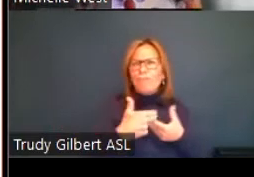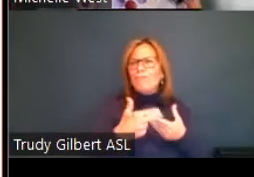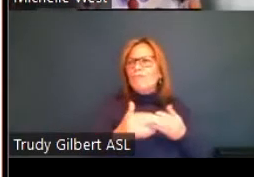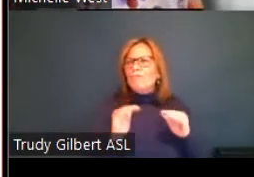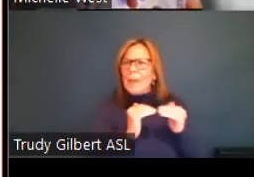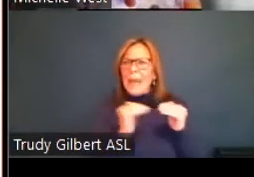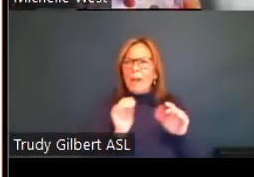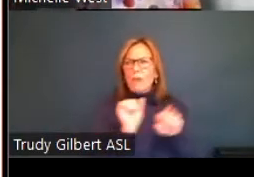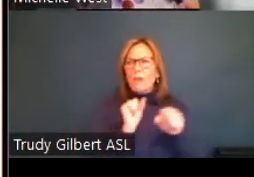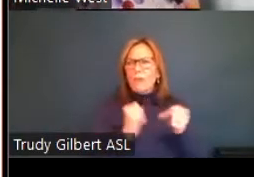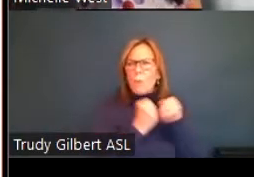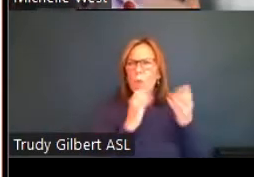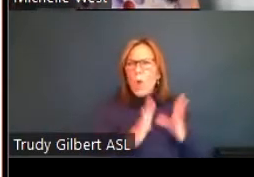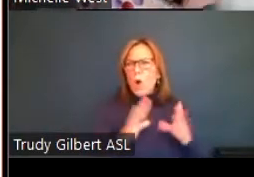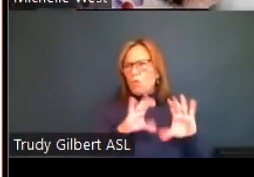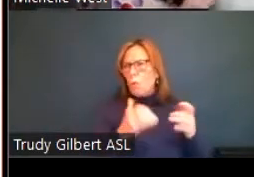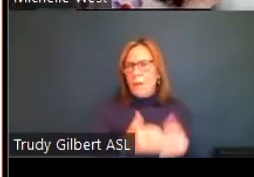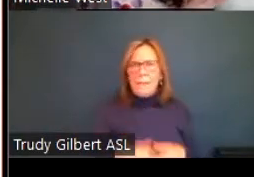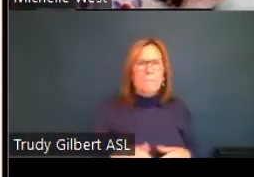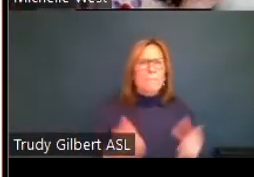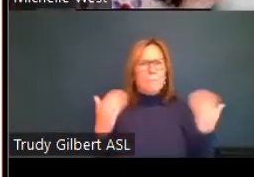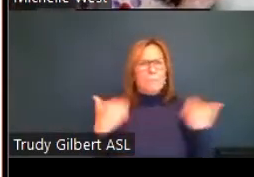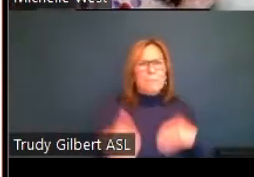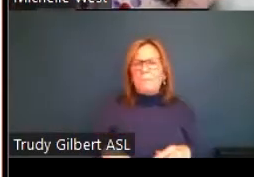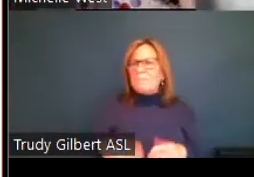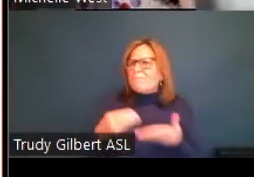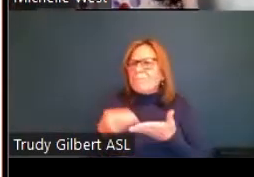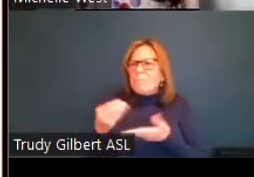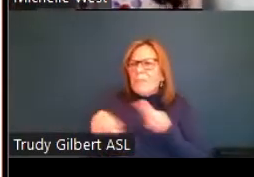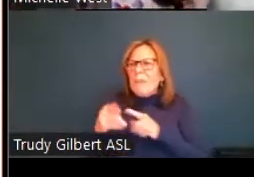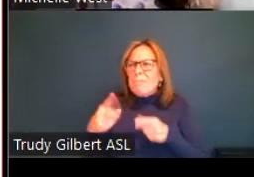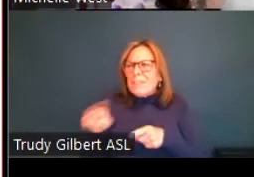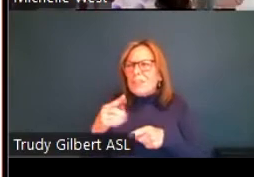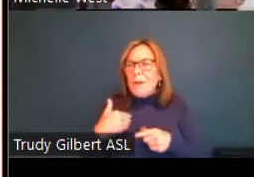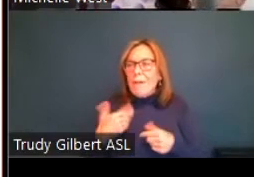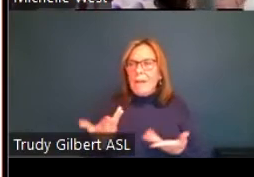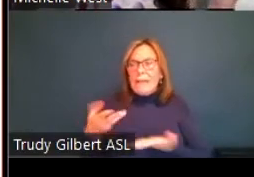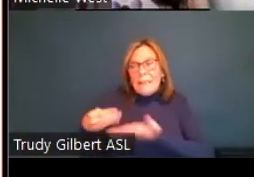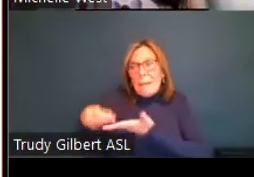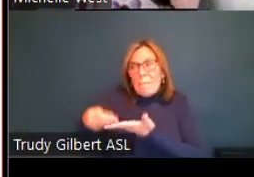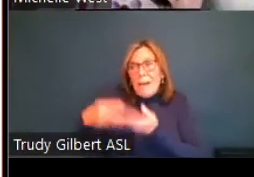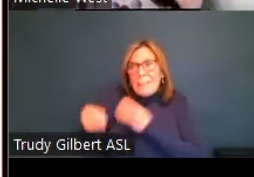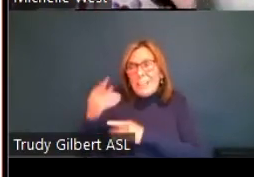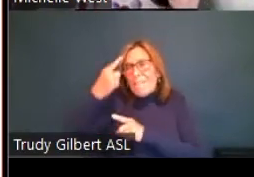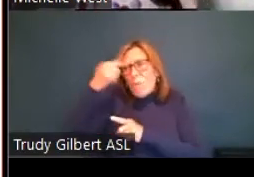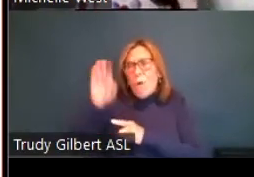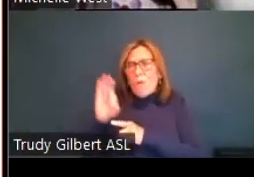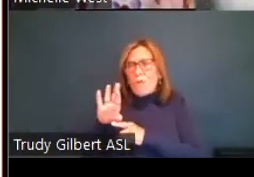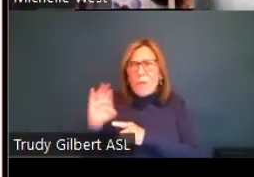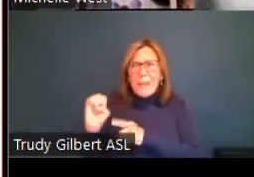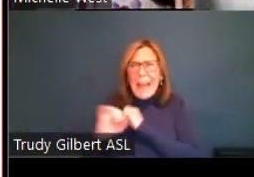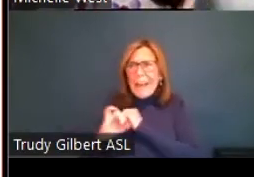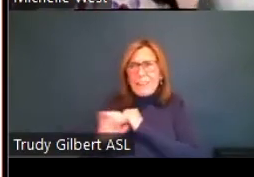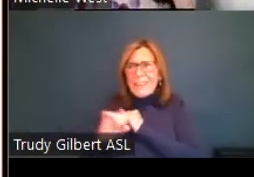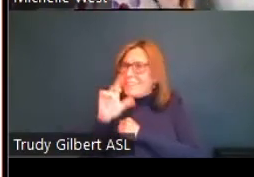What budget do you have? Again, for free advertising opportunities, you may not need a budget, but you do need